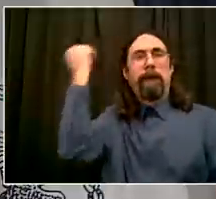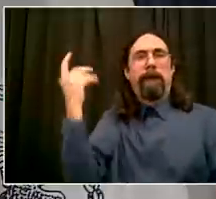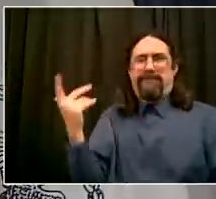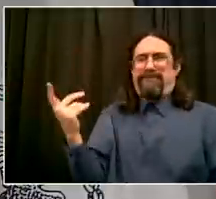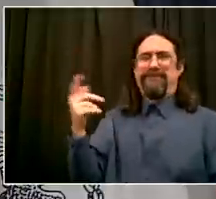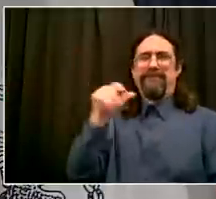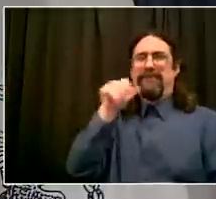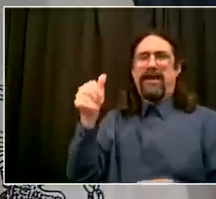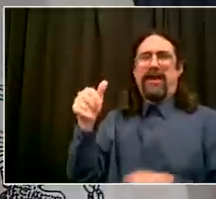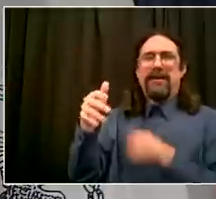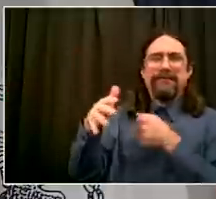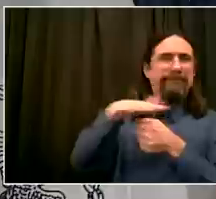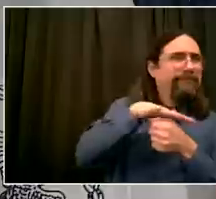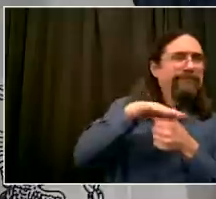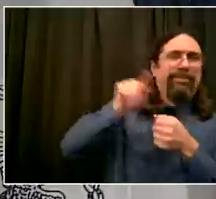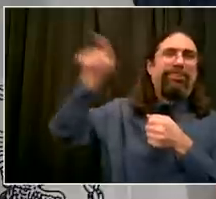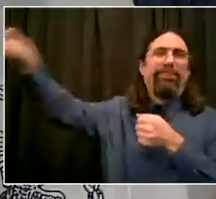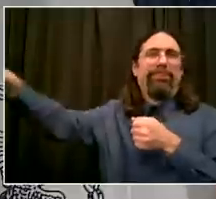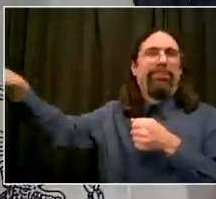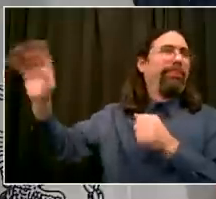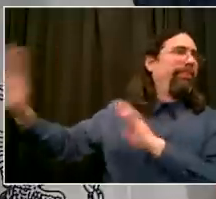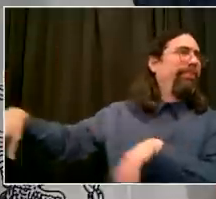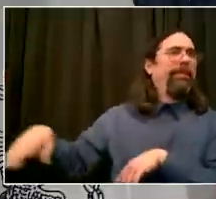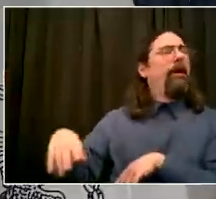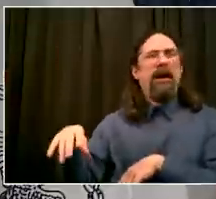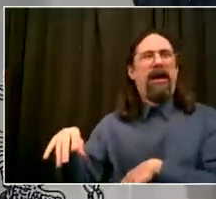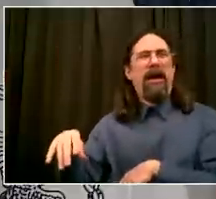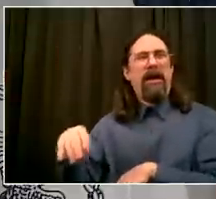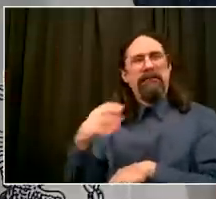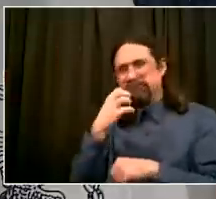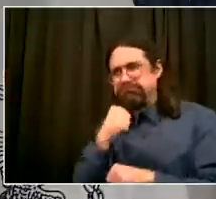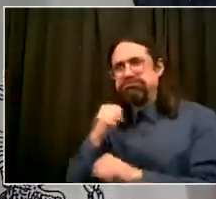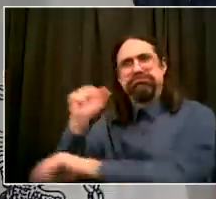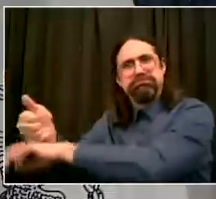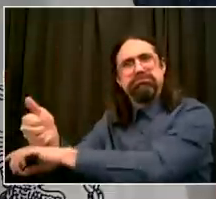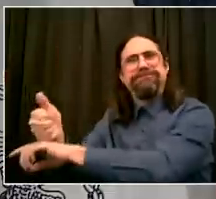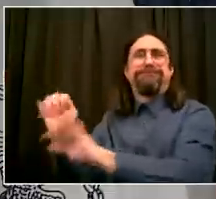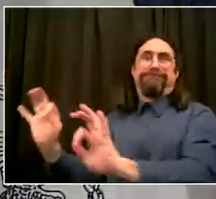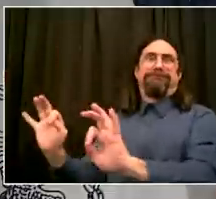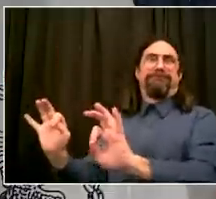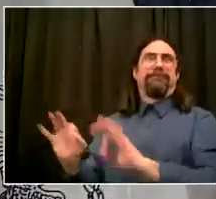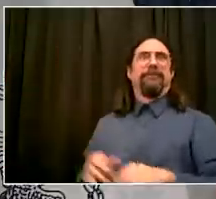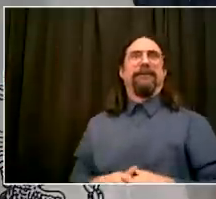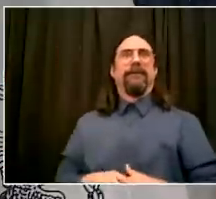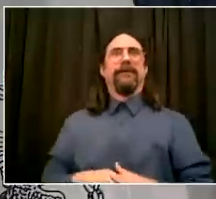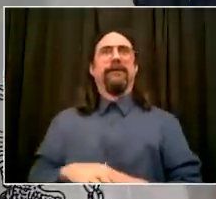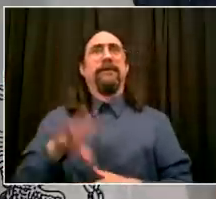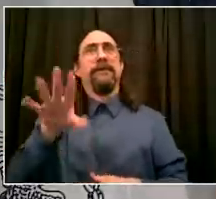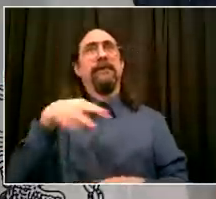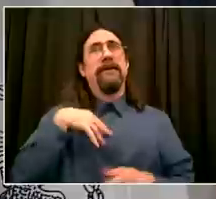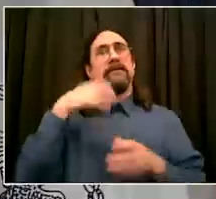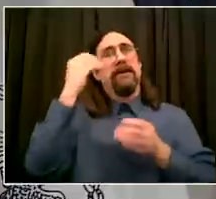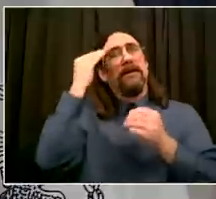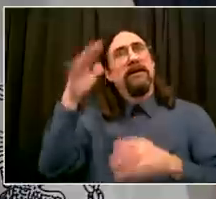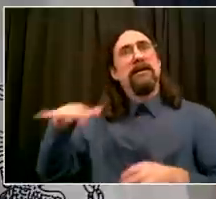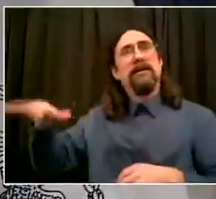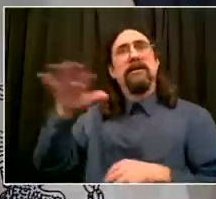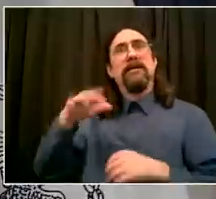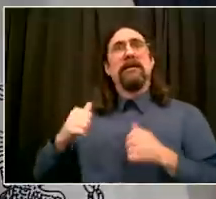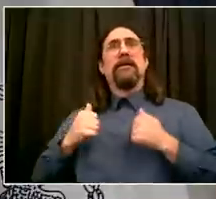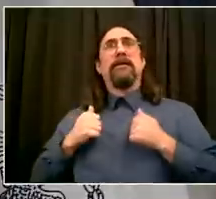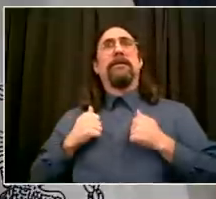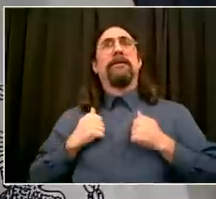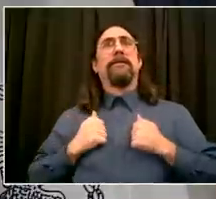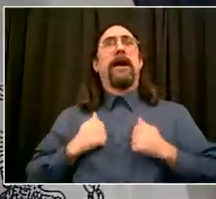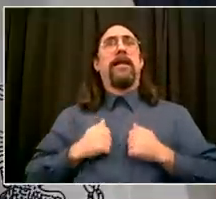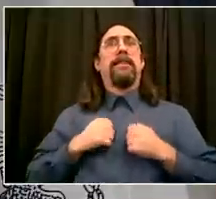community, they thought it made a lot of sense where it was. In terms of your point about signage, I'll have Dr. Long follow up.